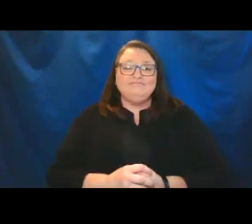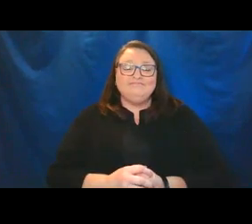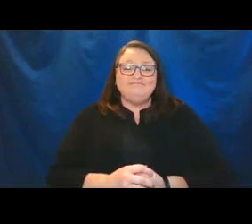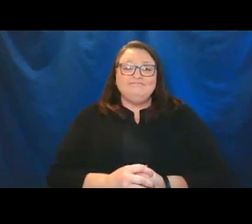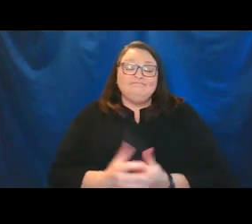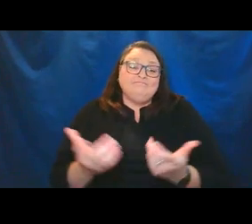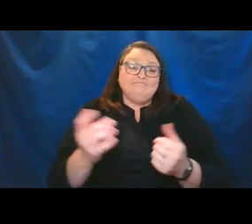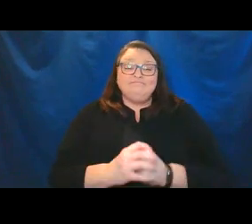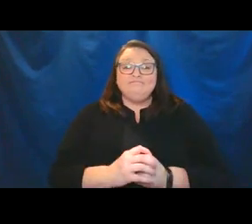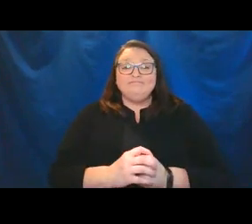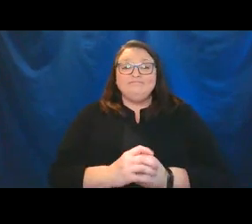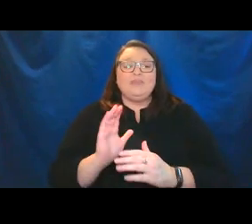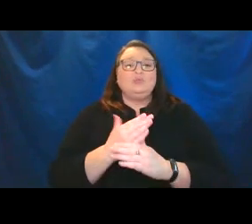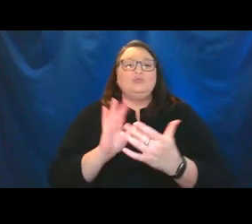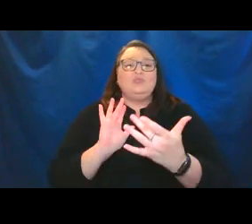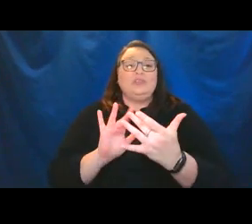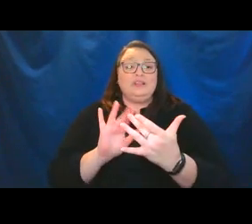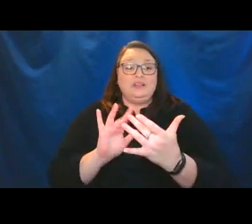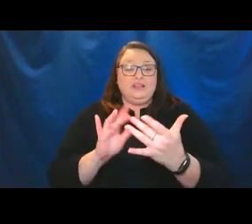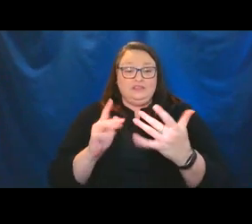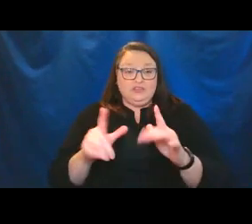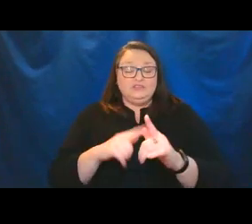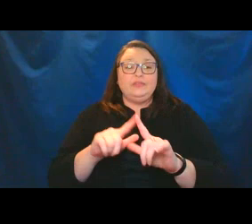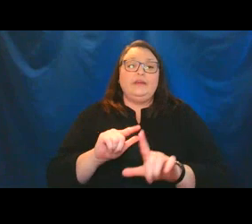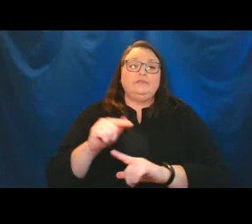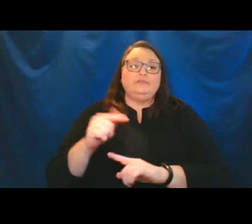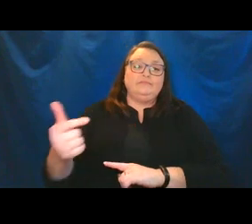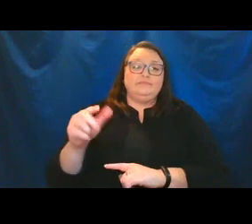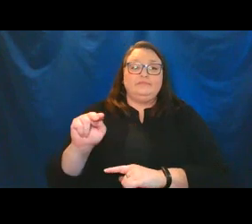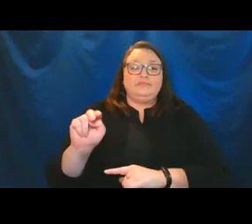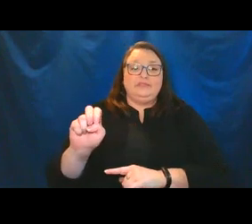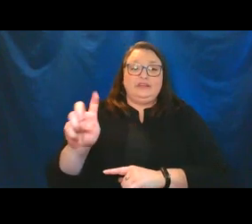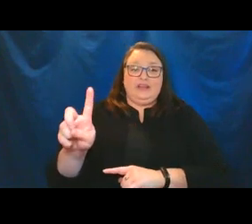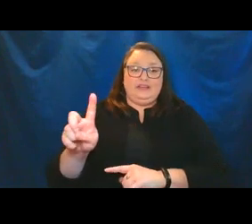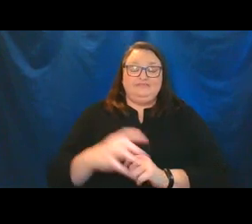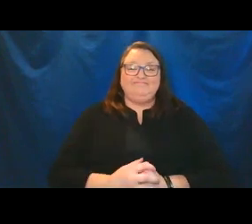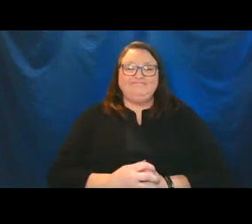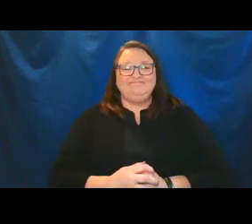So I'm going to share that link and then I'll turn it over to you, Ned.